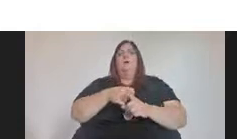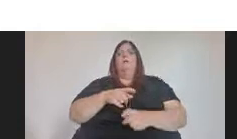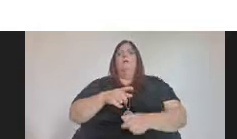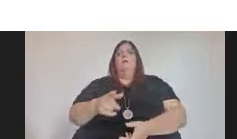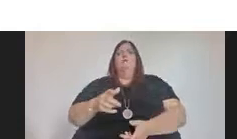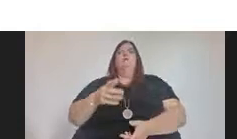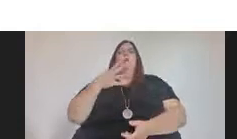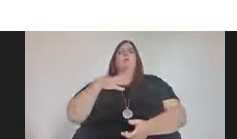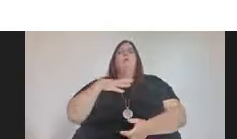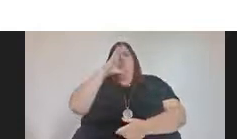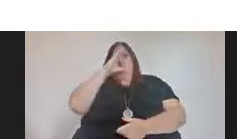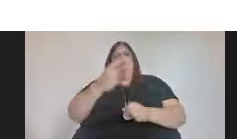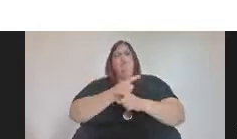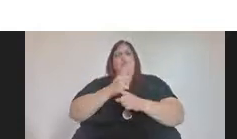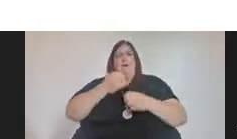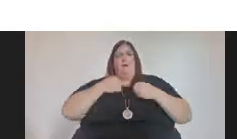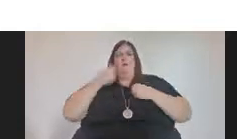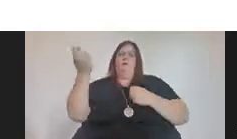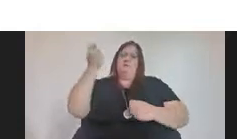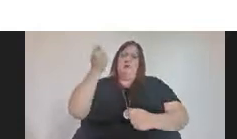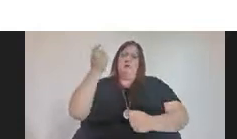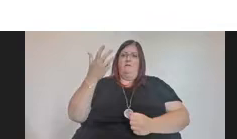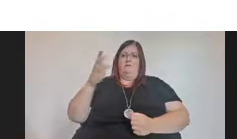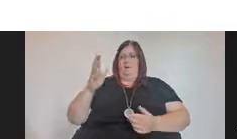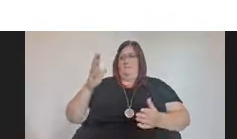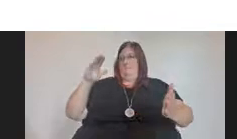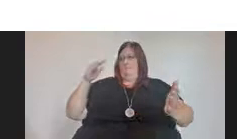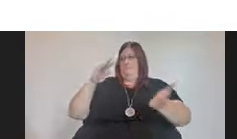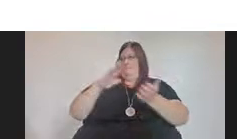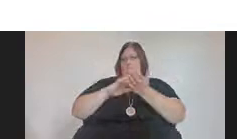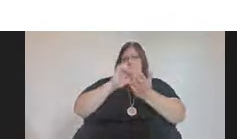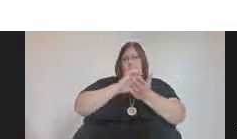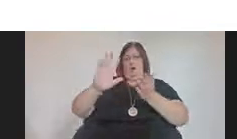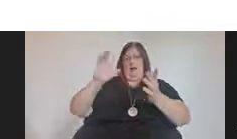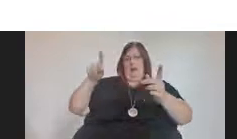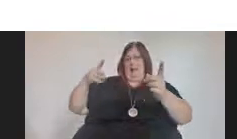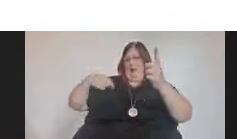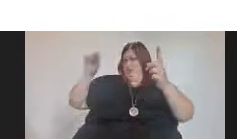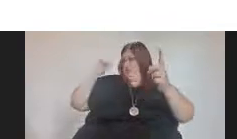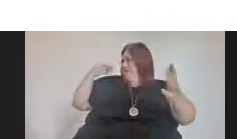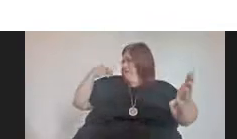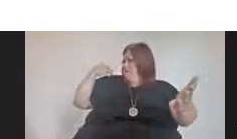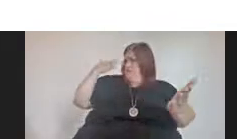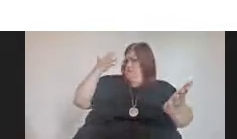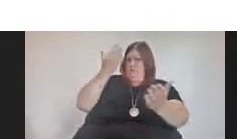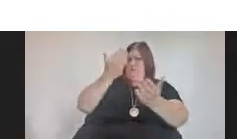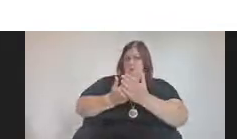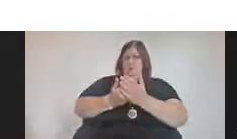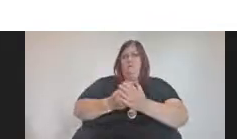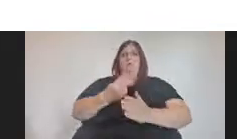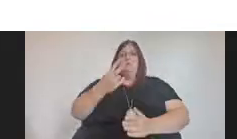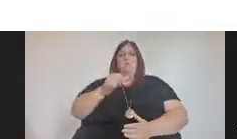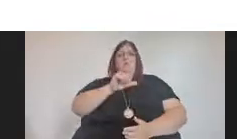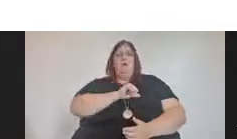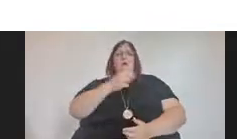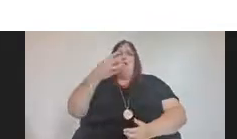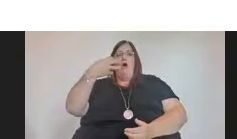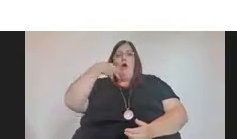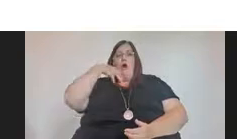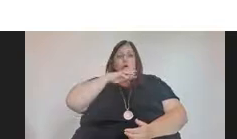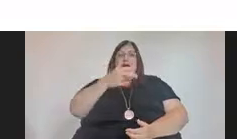the success of that programme, between March and June last year, there were 2,987